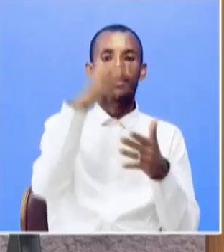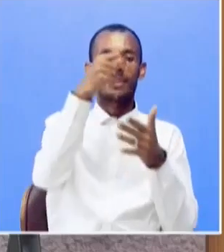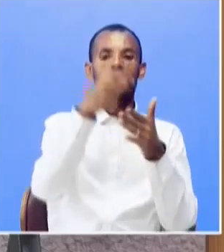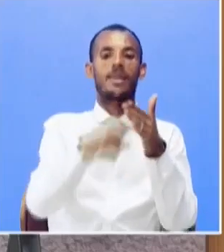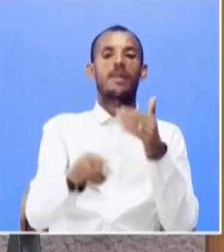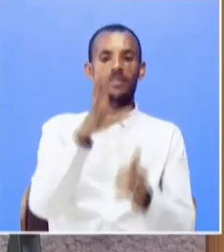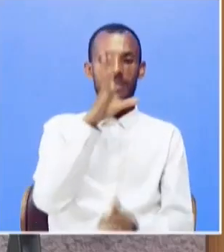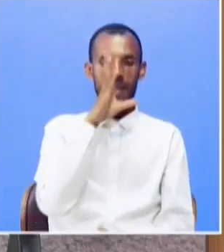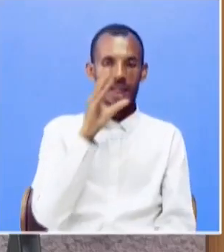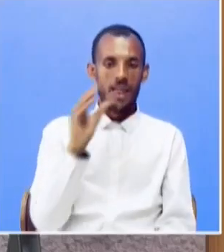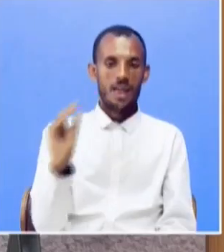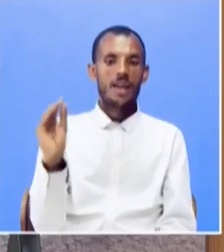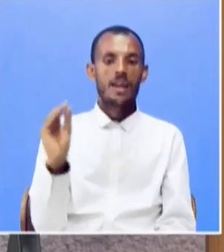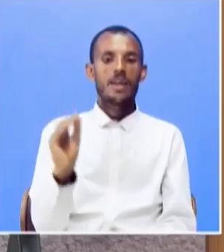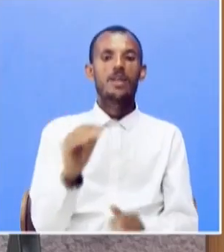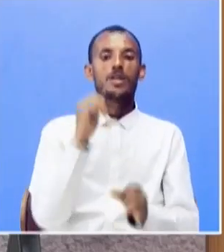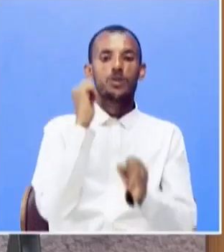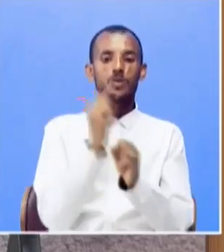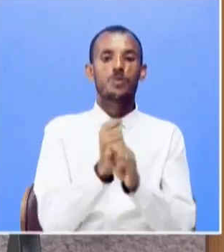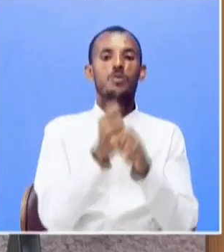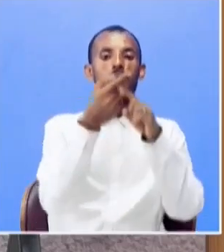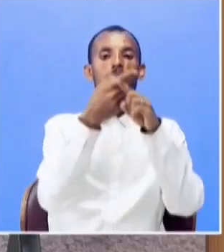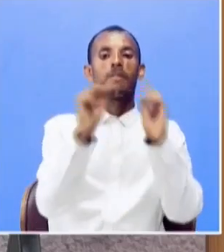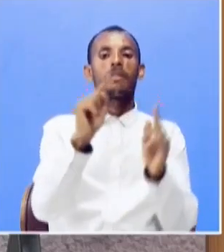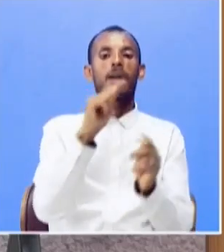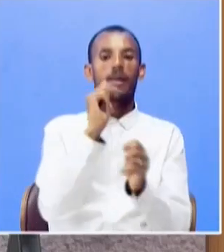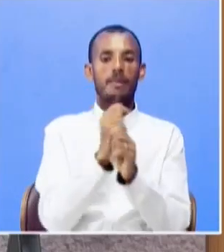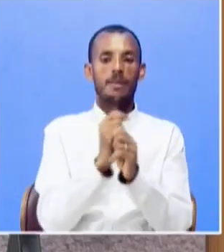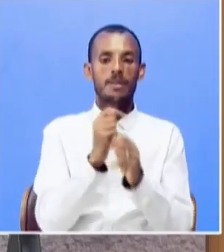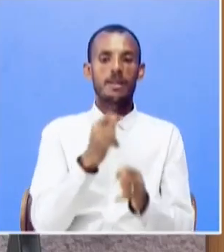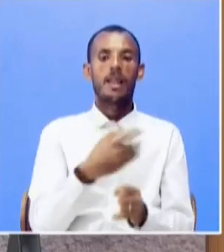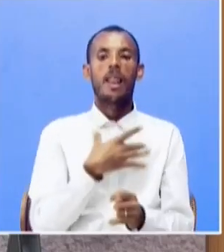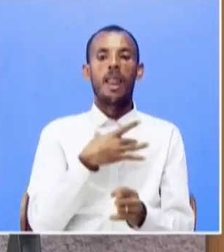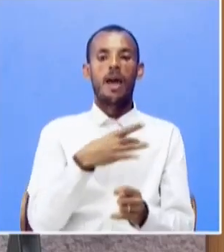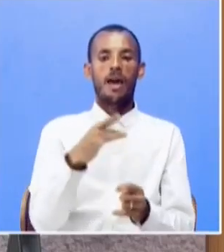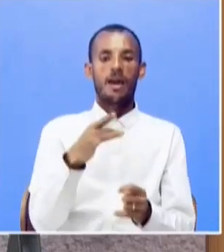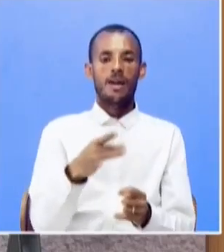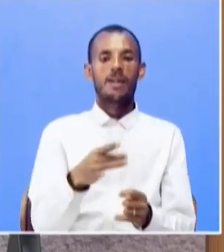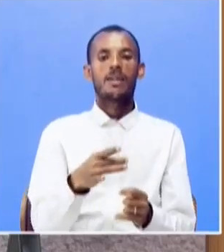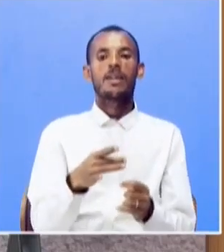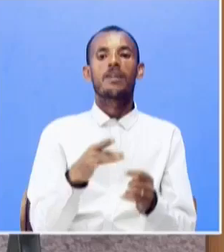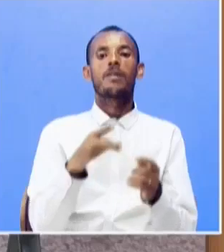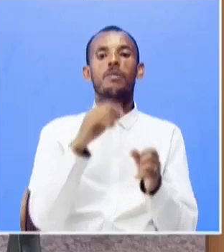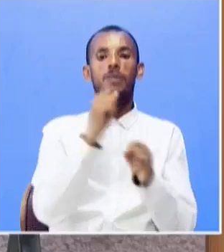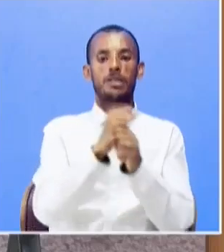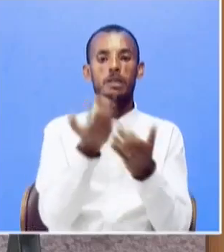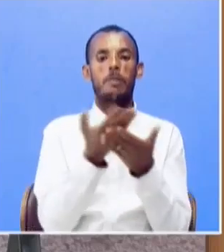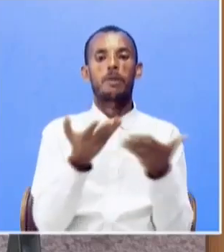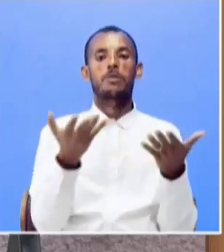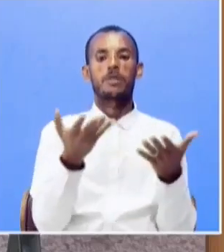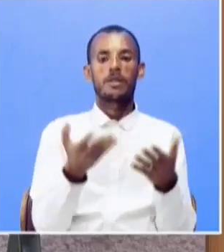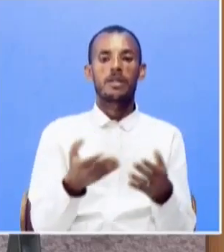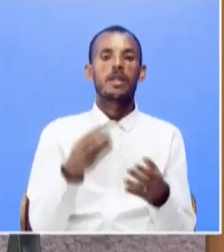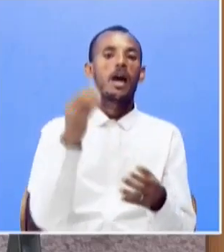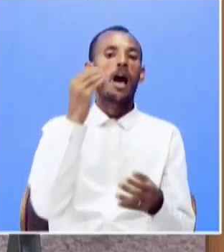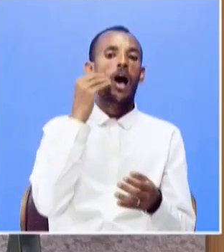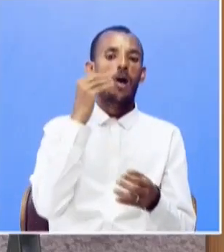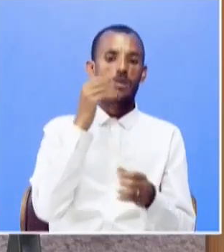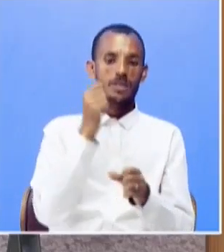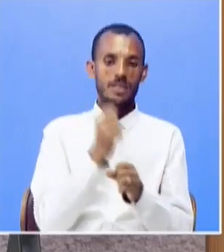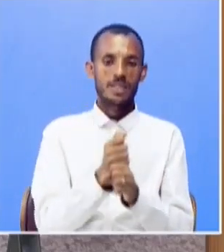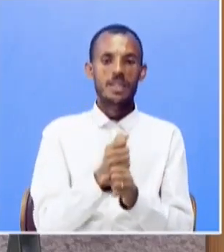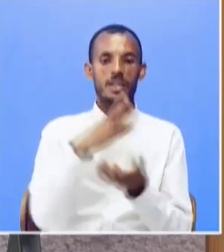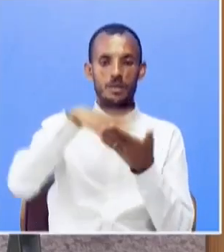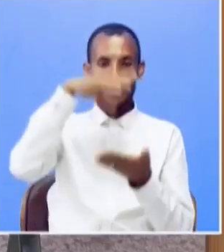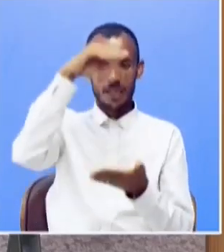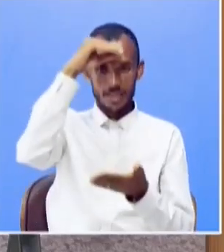and do various activities like on infrastructure, on housing, on